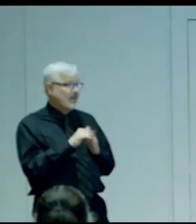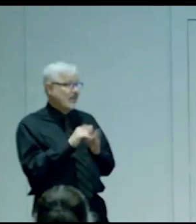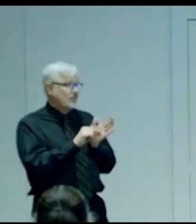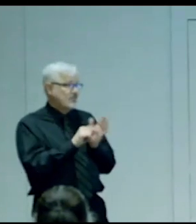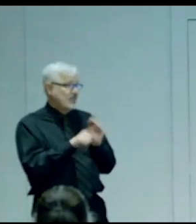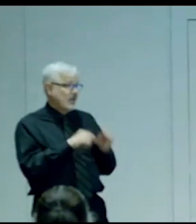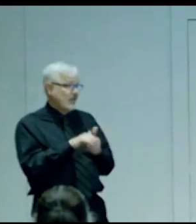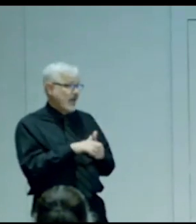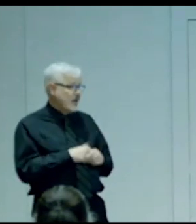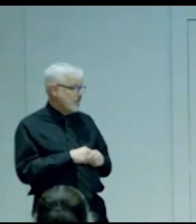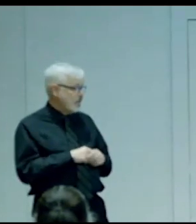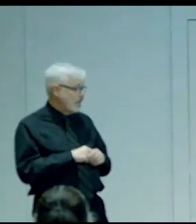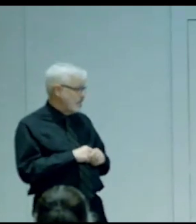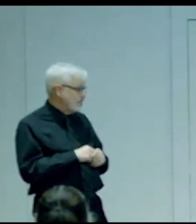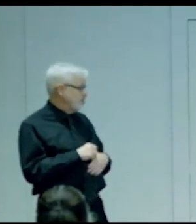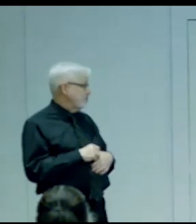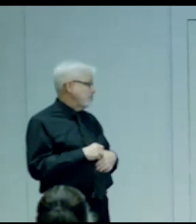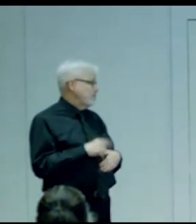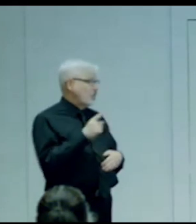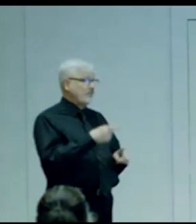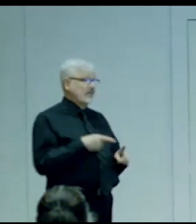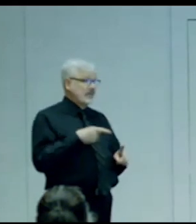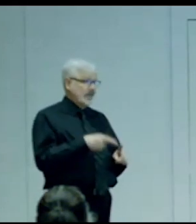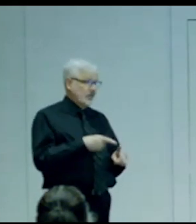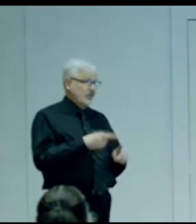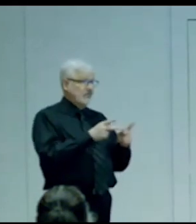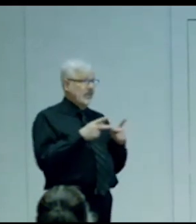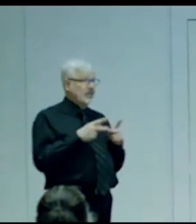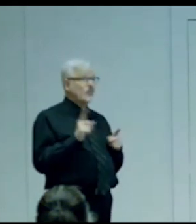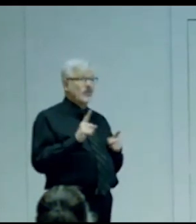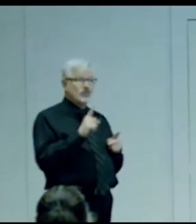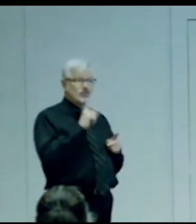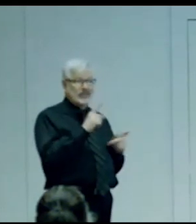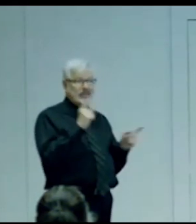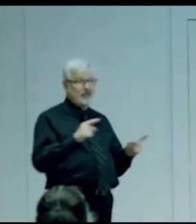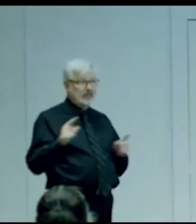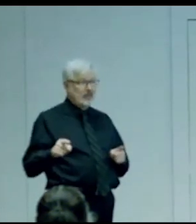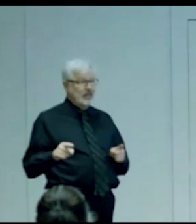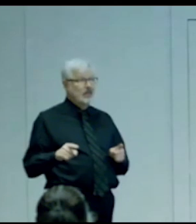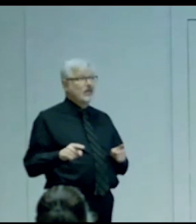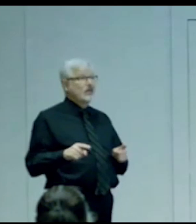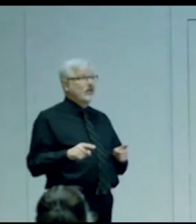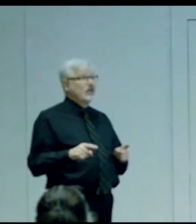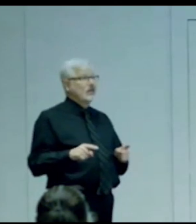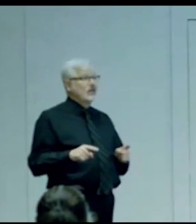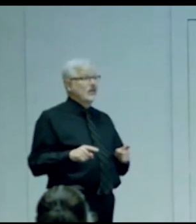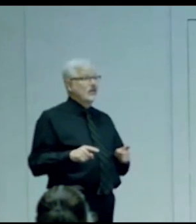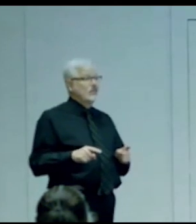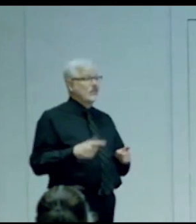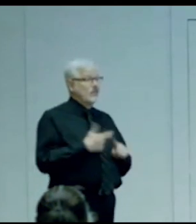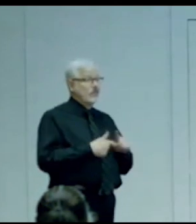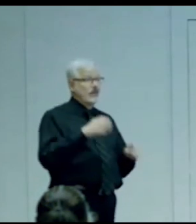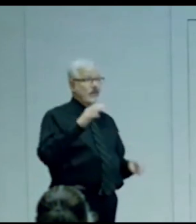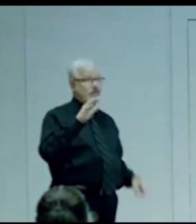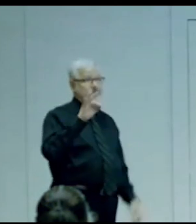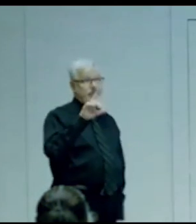about this. In one particular place in particular where it's really happening. Florida. I hope none of you are from